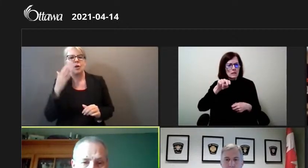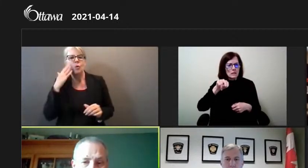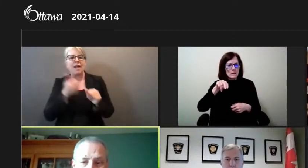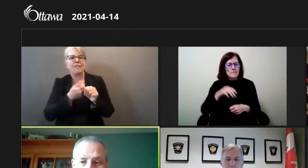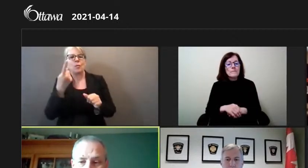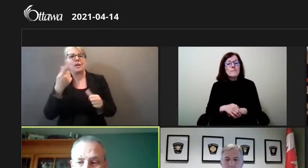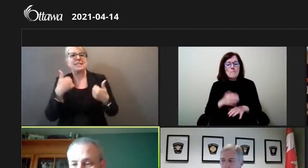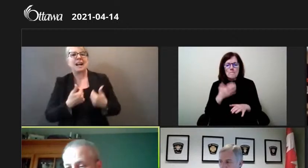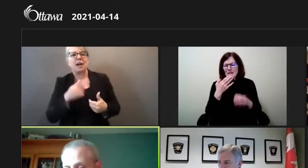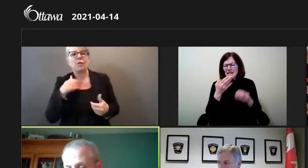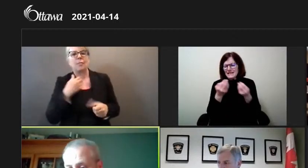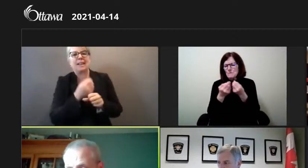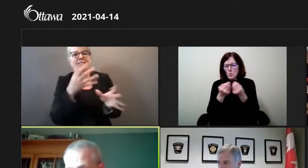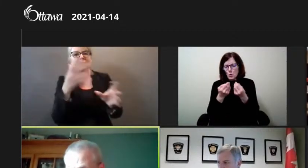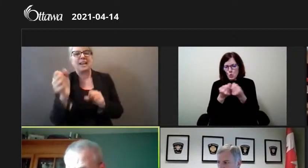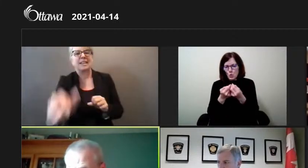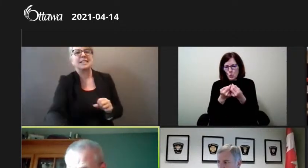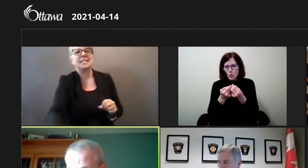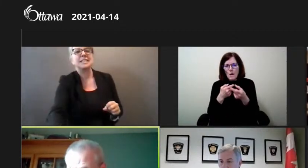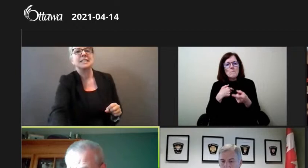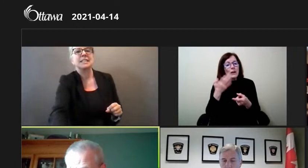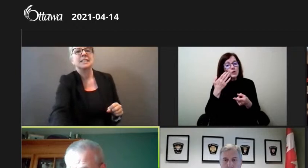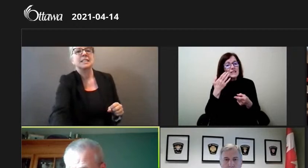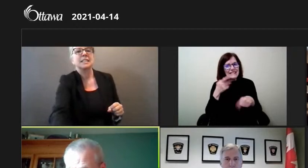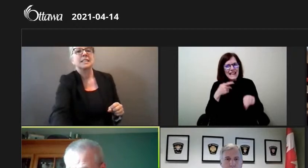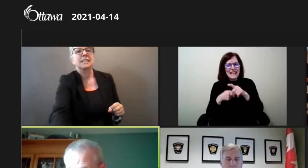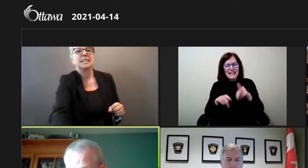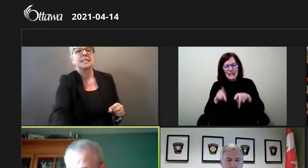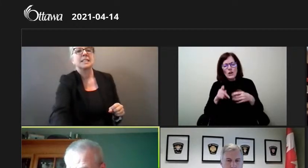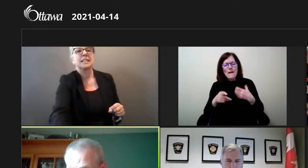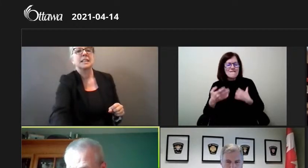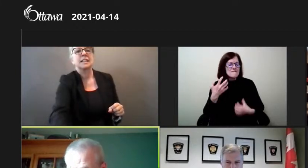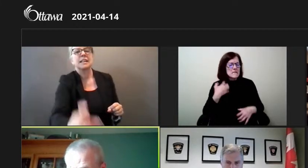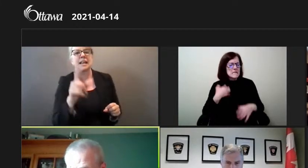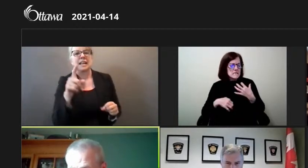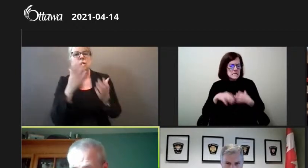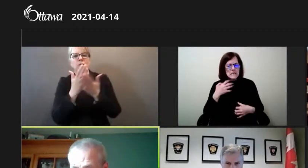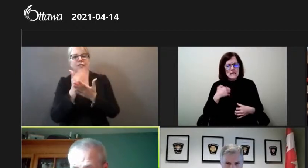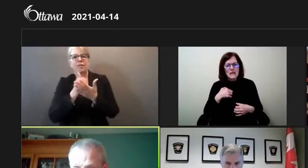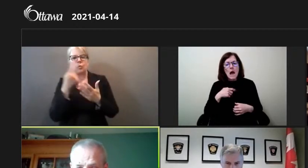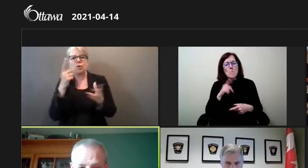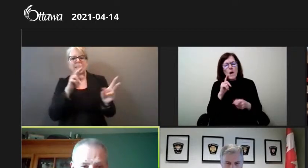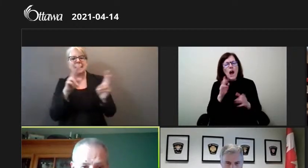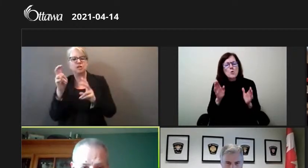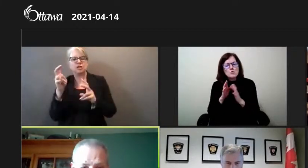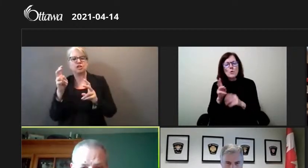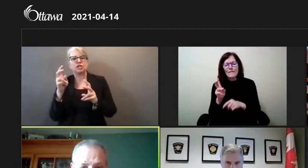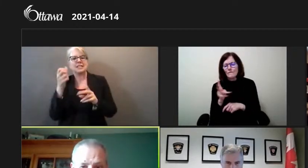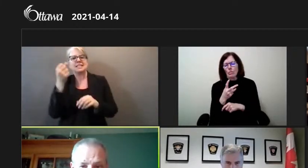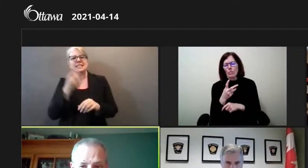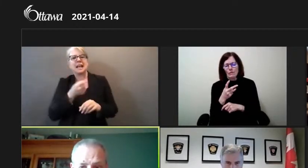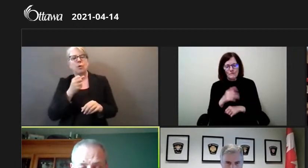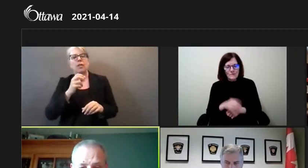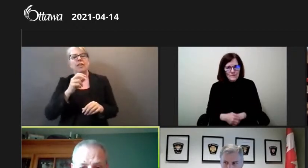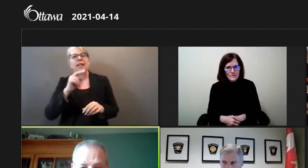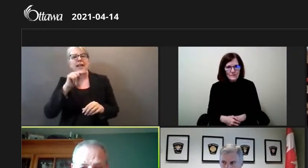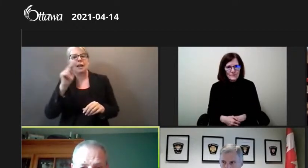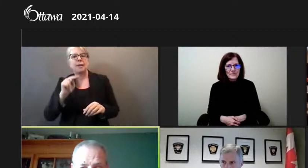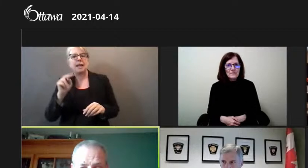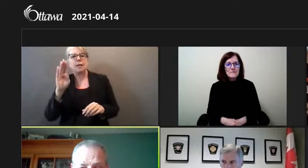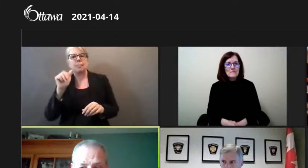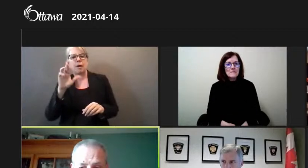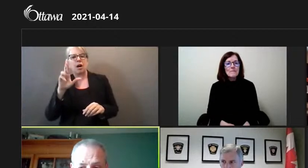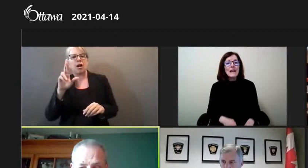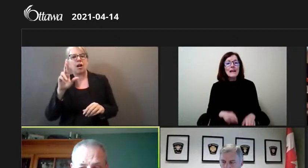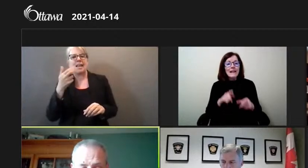it fast, but I just need to go over an issue that's facing us here in the South End, in Gloucester, South Nepean, and Barrhaven. The